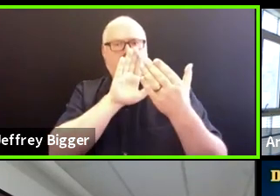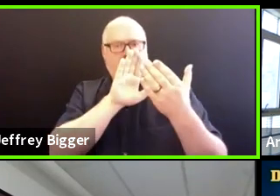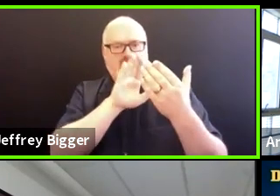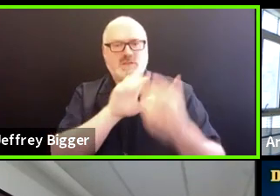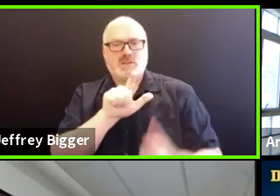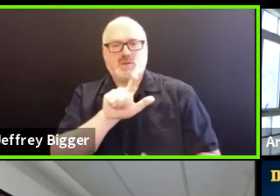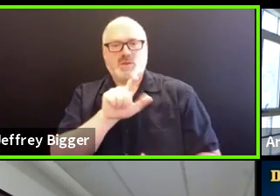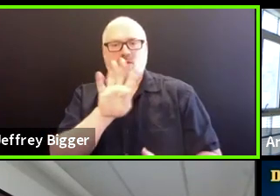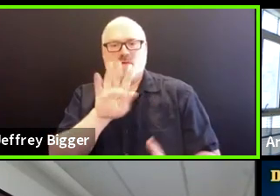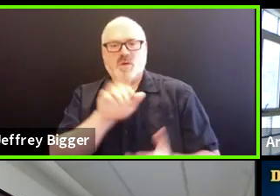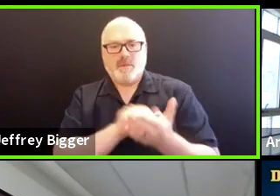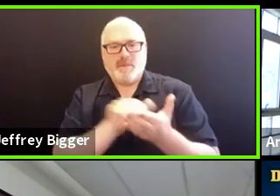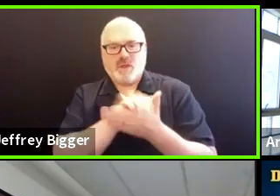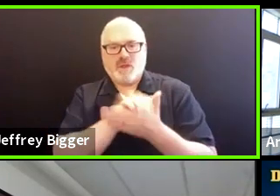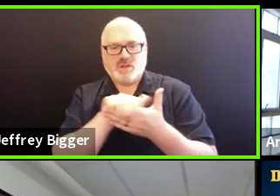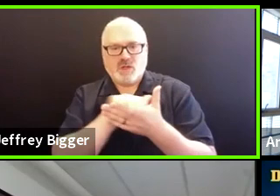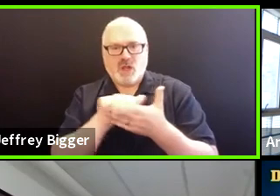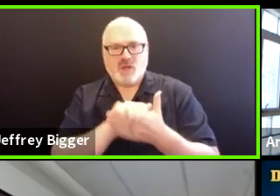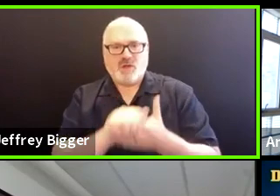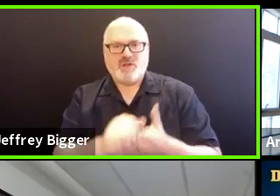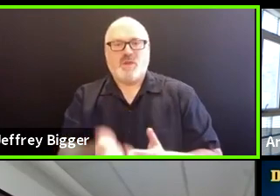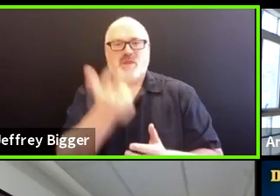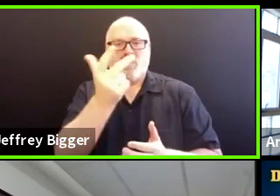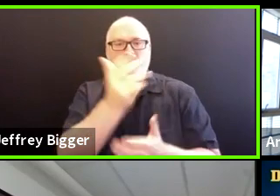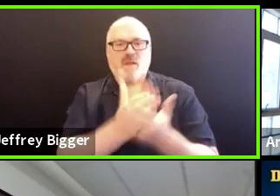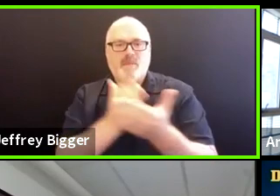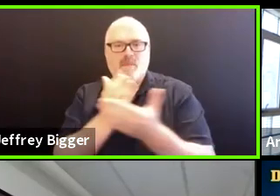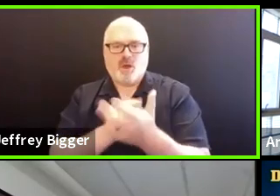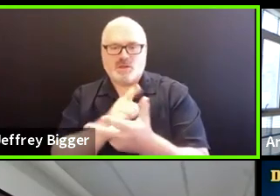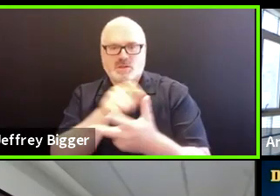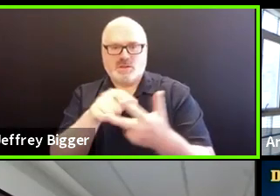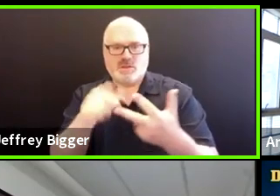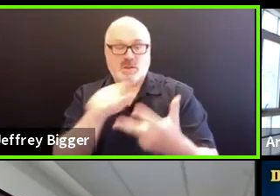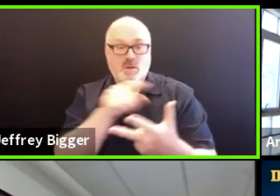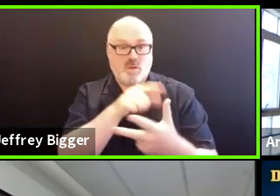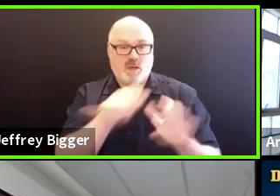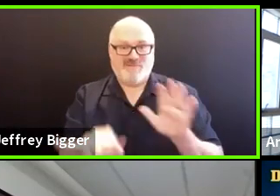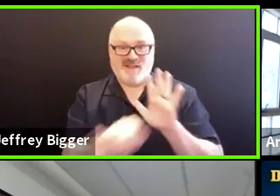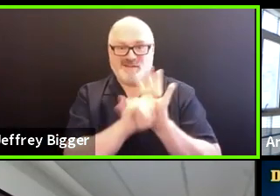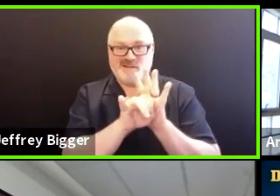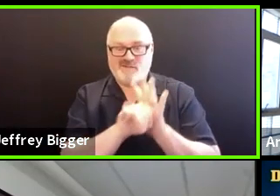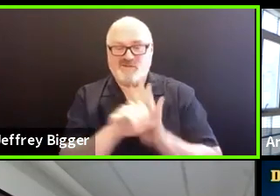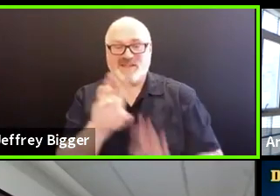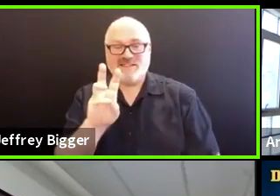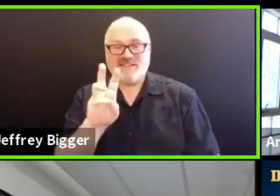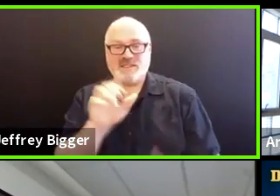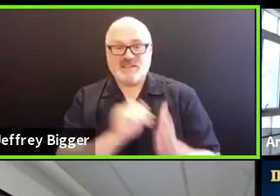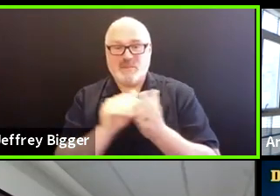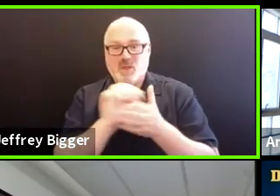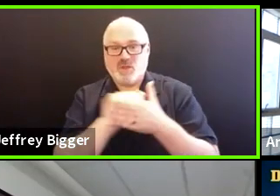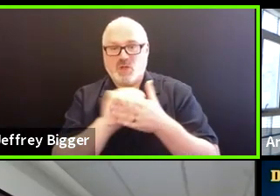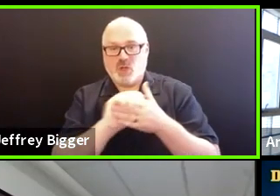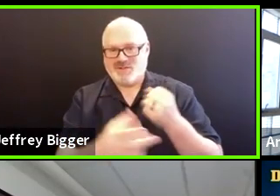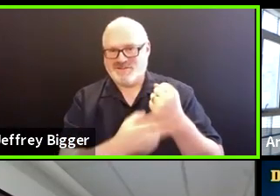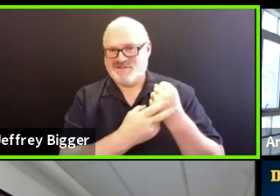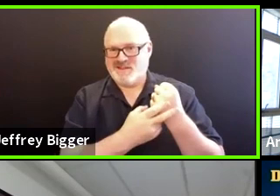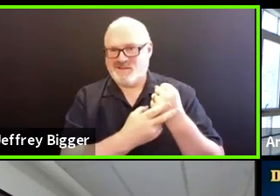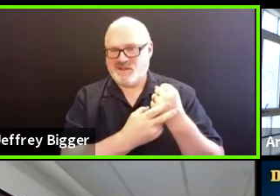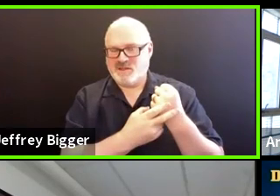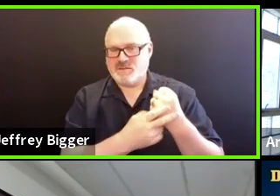million in three pieces. One, we've already identified about $6 million in savings for fiscal